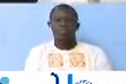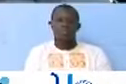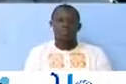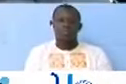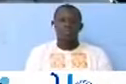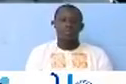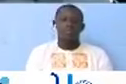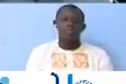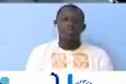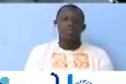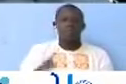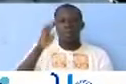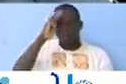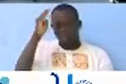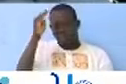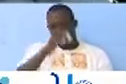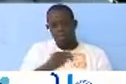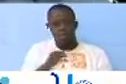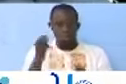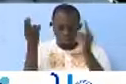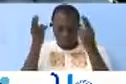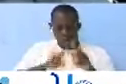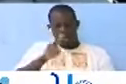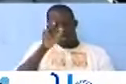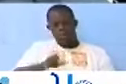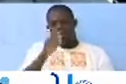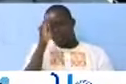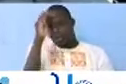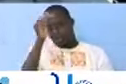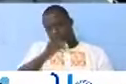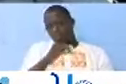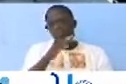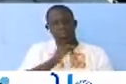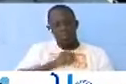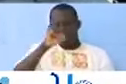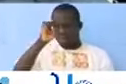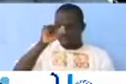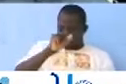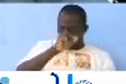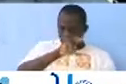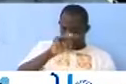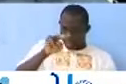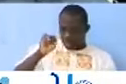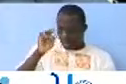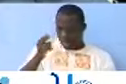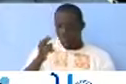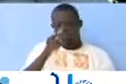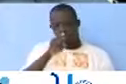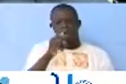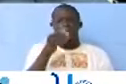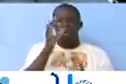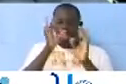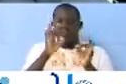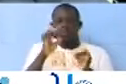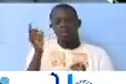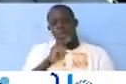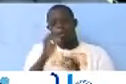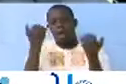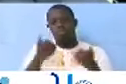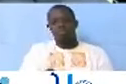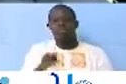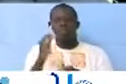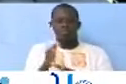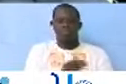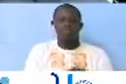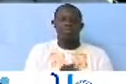Thank you, counsel, and thank you, Mr. Sanneh, for your testimony. Kiamango inumbarabaki, counsel, inumbarabaki, Mr. Sanneh,